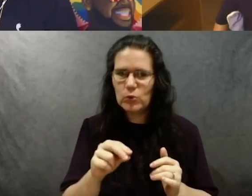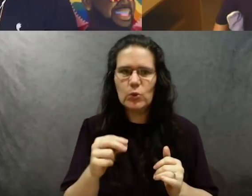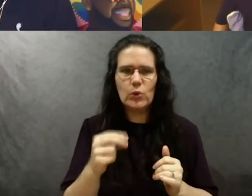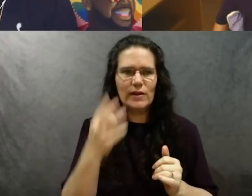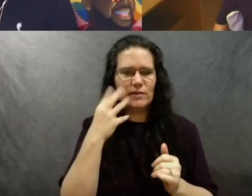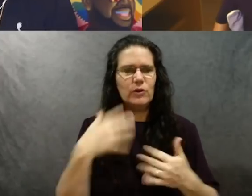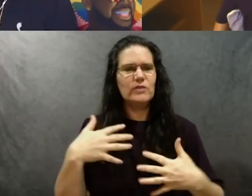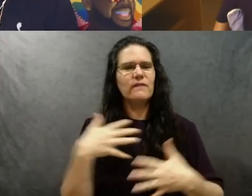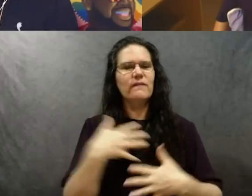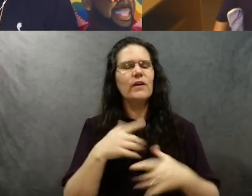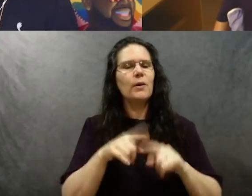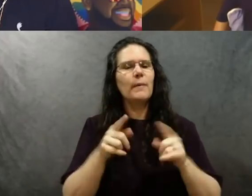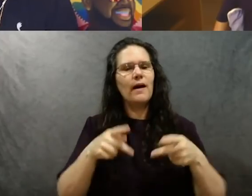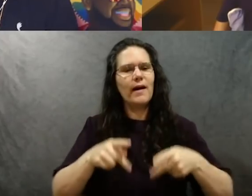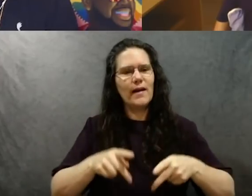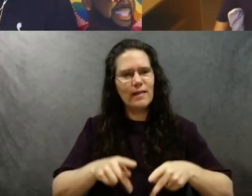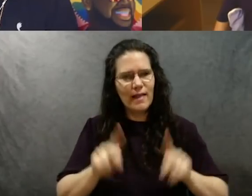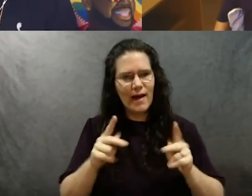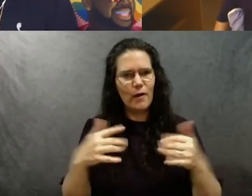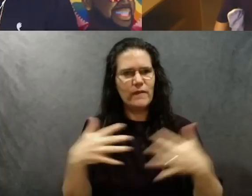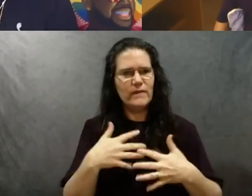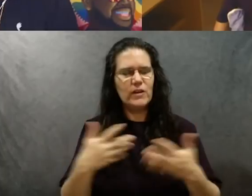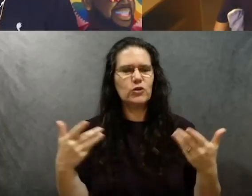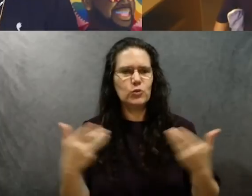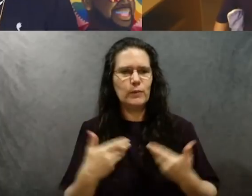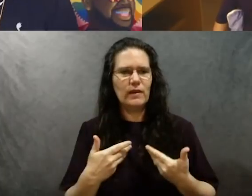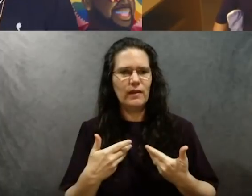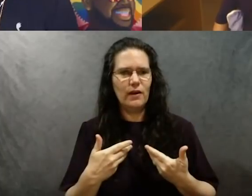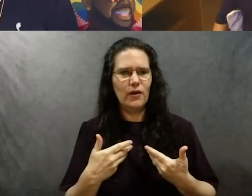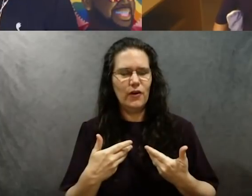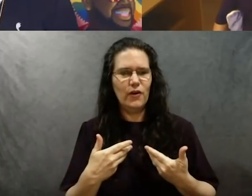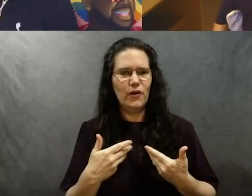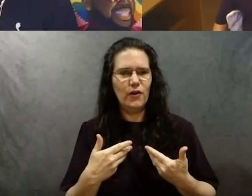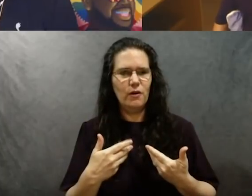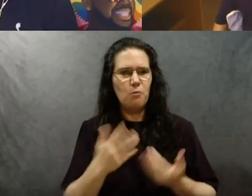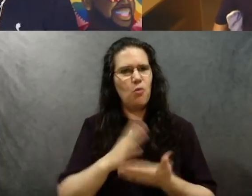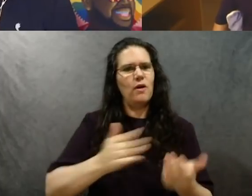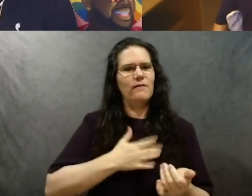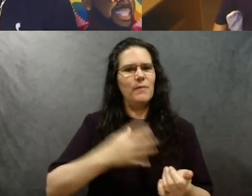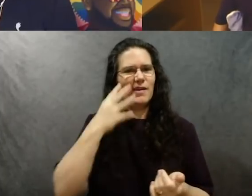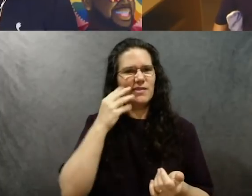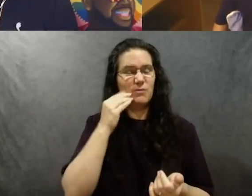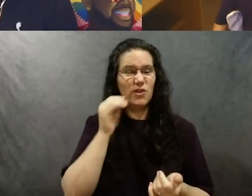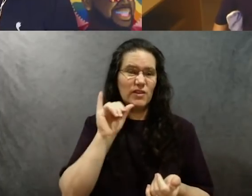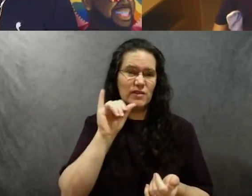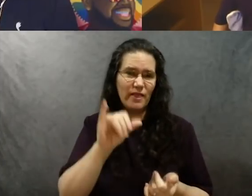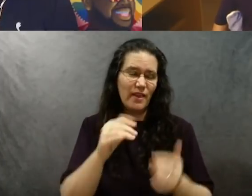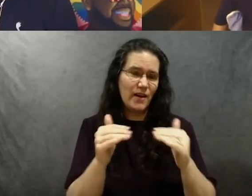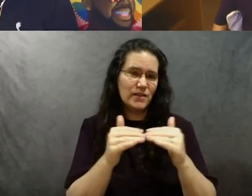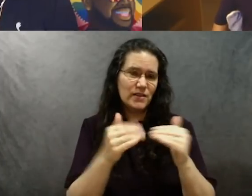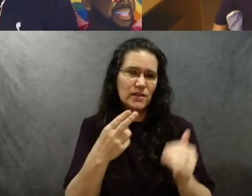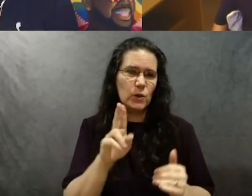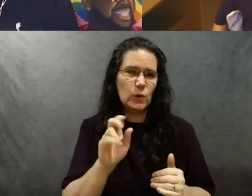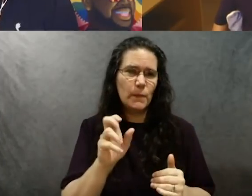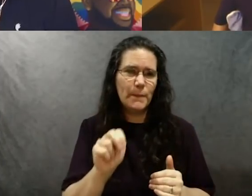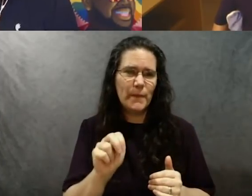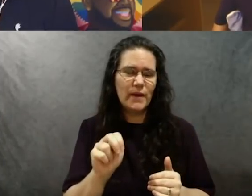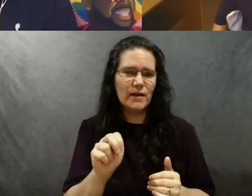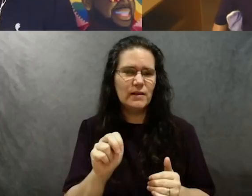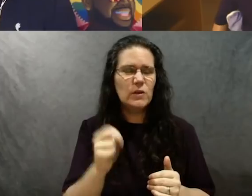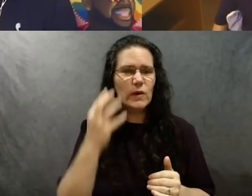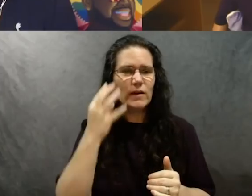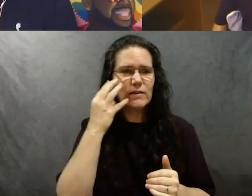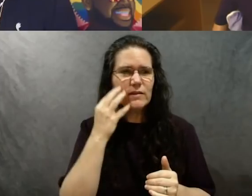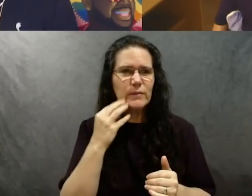there, you know, in my experience. And that's what it means for me to be human, you know, is to